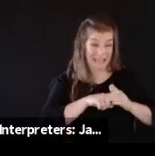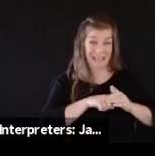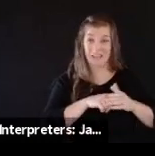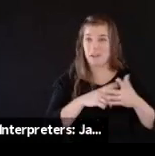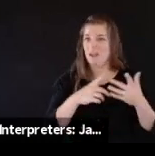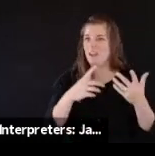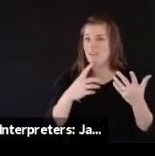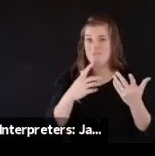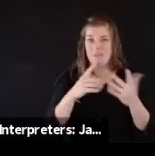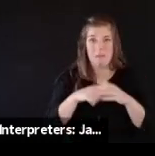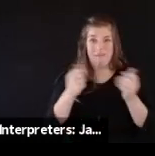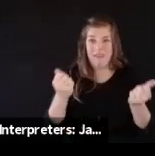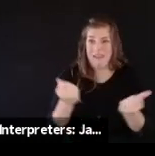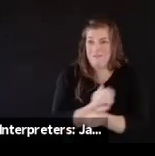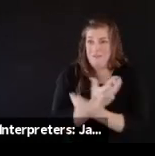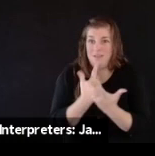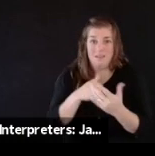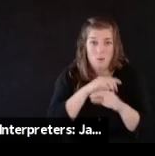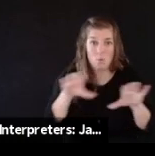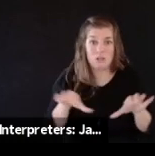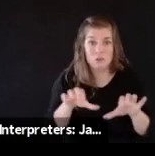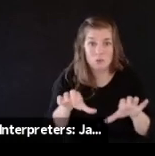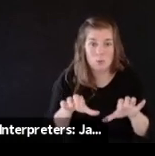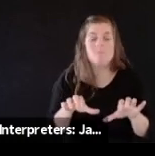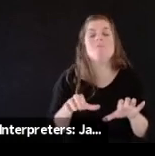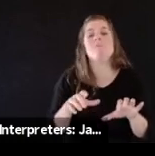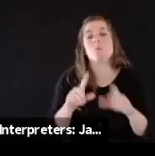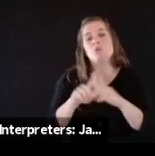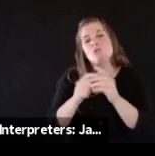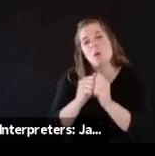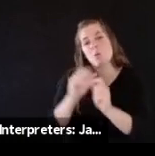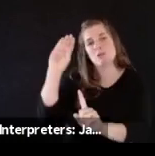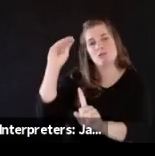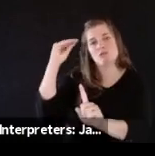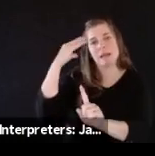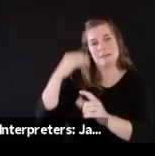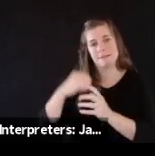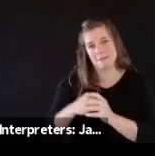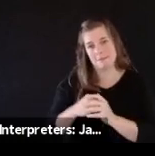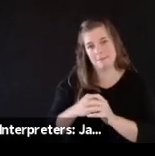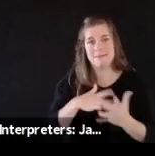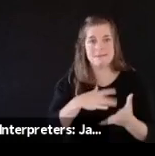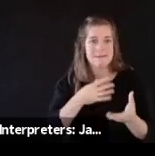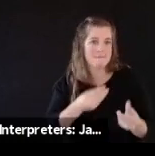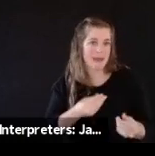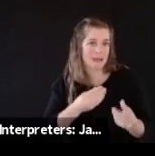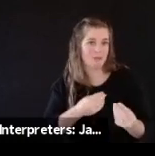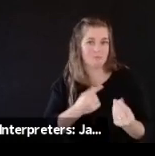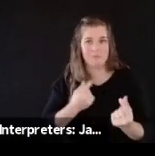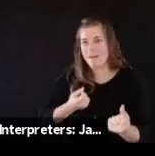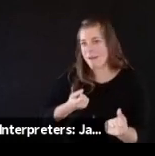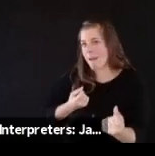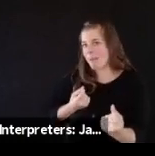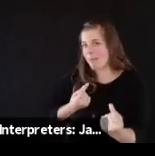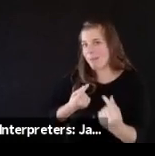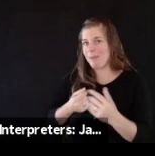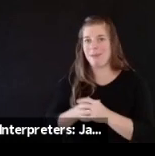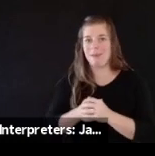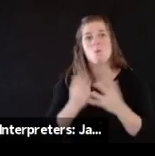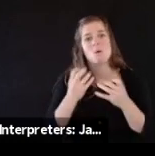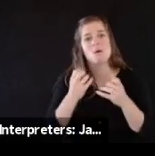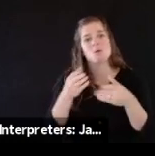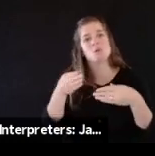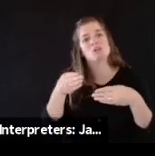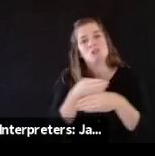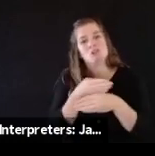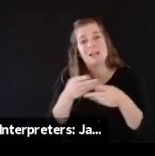we do, it's with grace and it's with compassion and it's with empathy and it's with a willingness to share space,